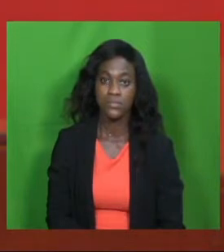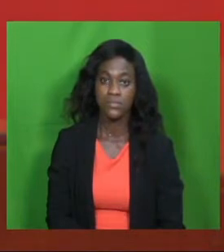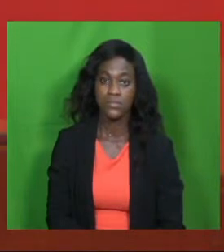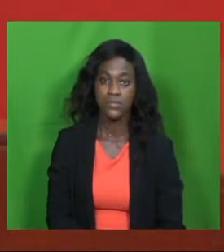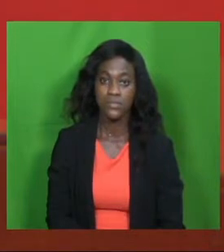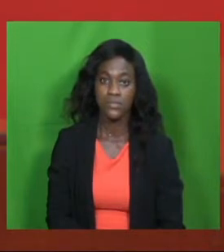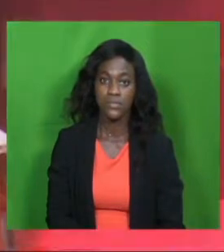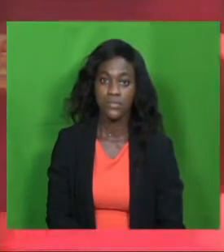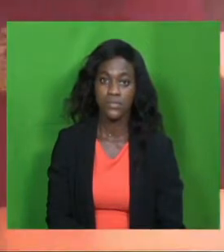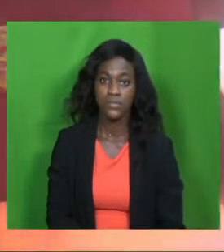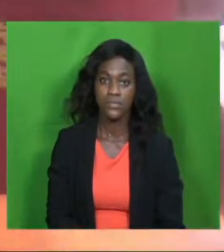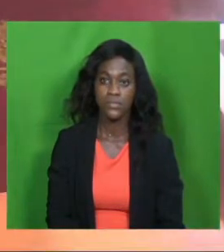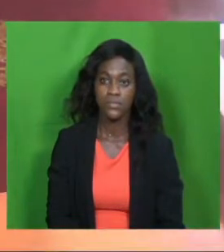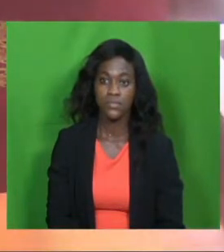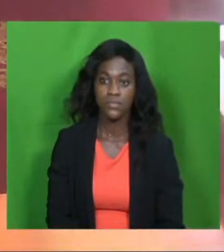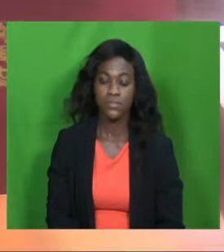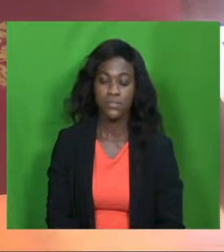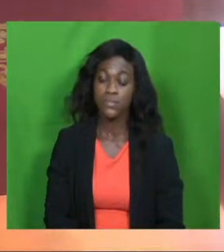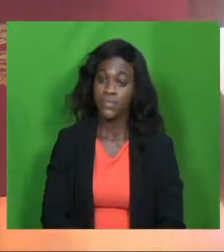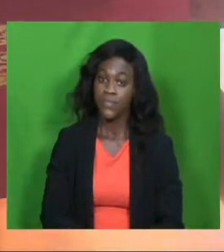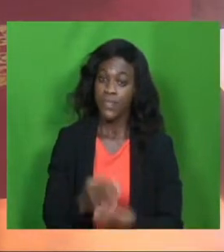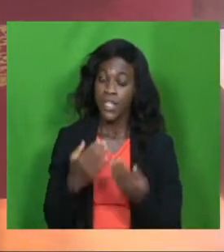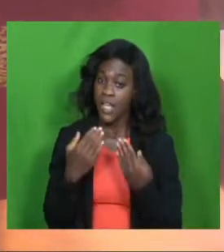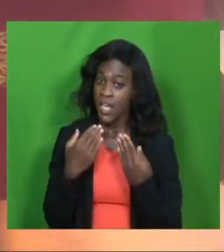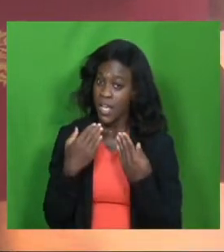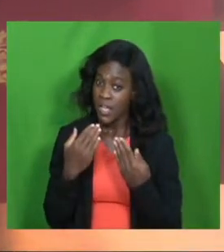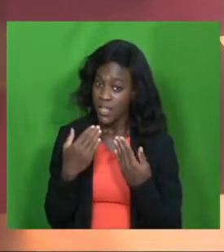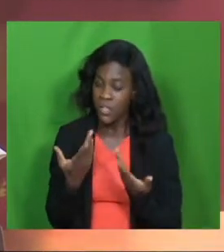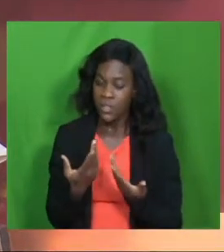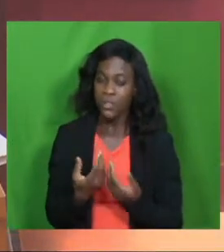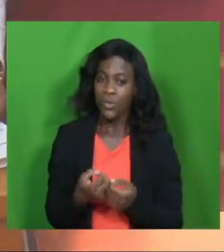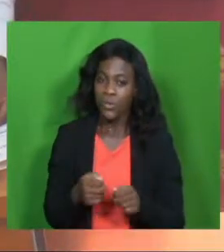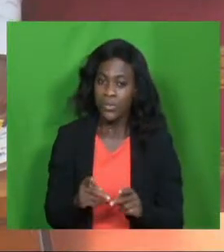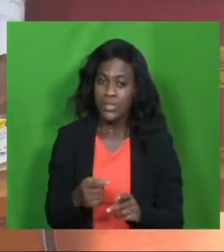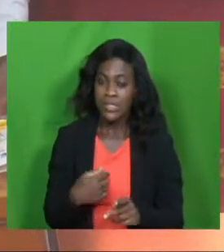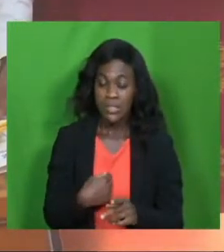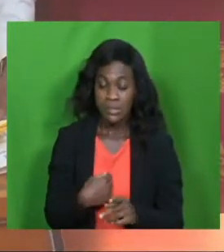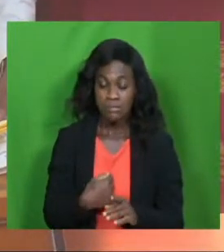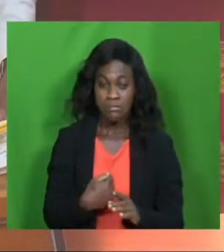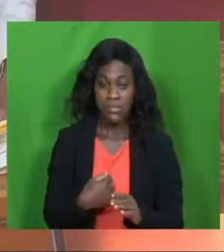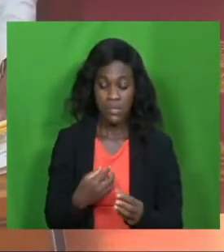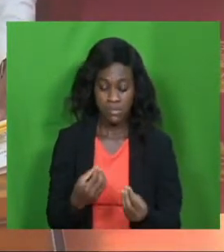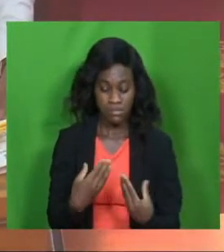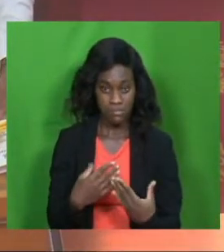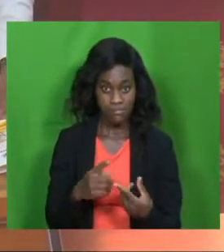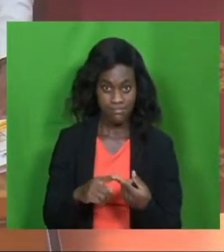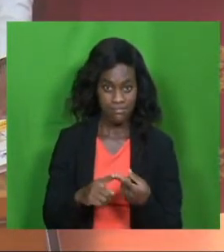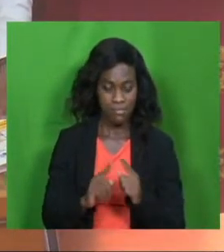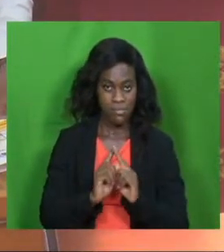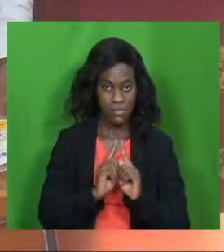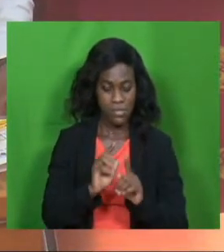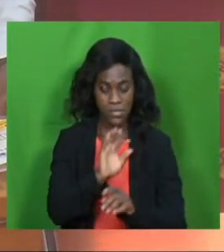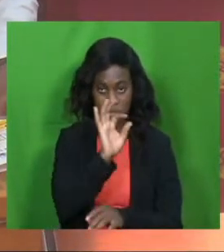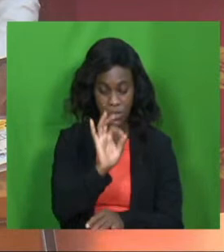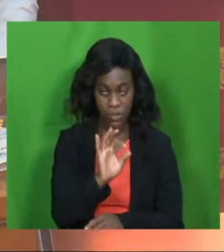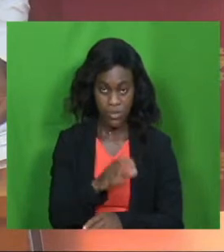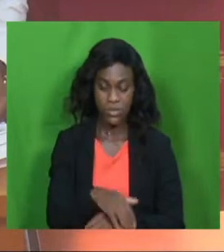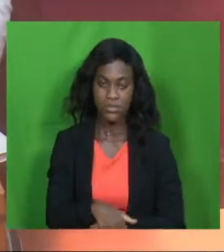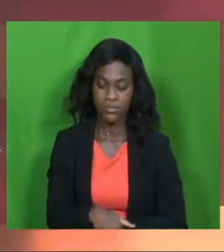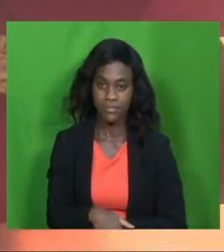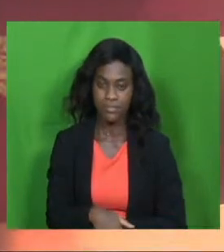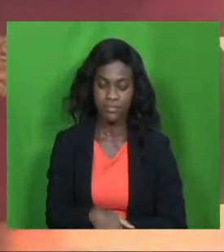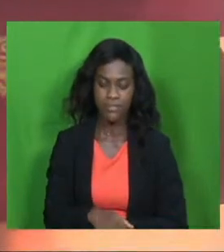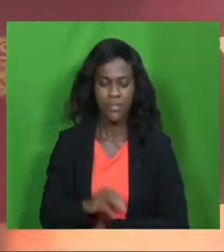Thank you so much, Mr. Speaker, for the opportunity to answer this question. Mr. Speaker, the Ministry, through the National